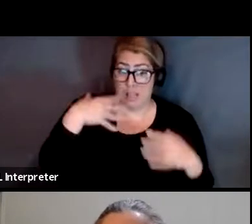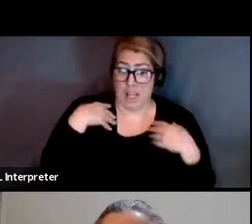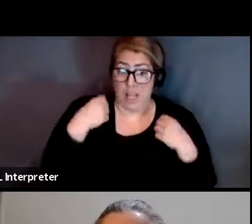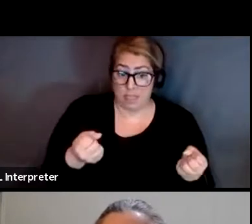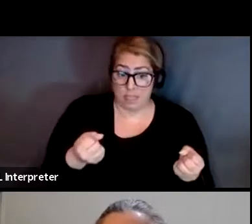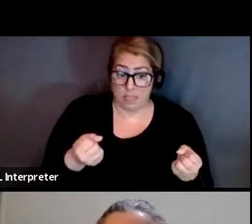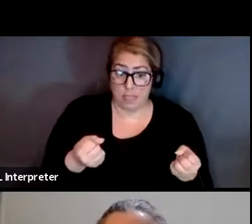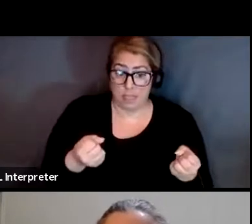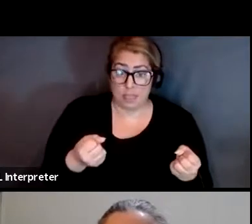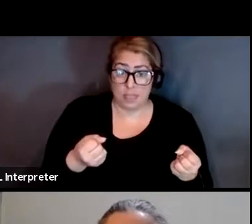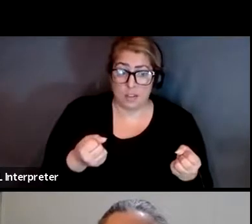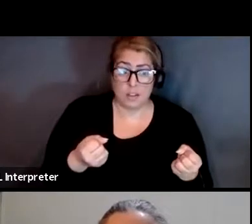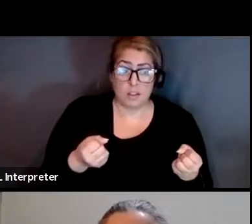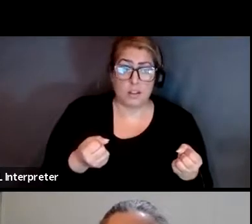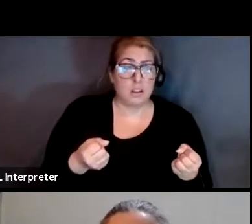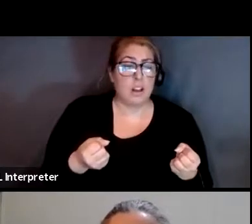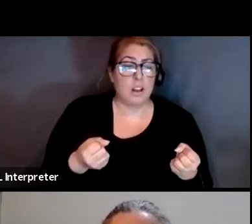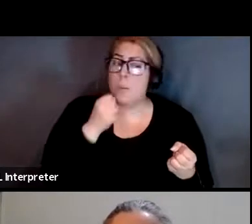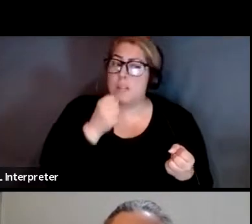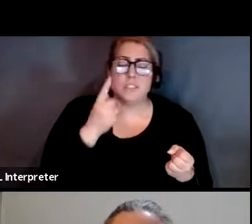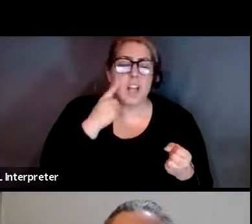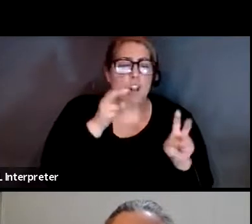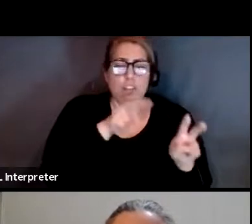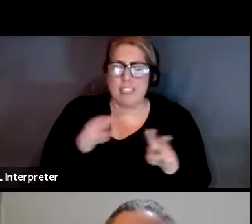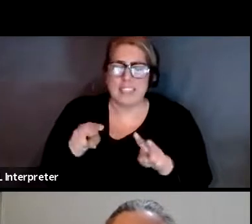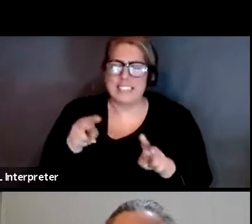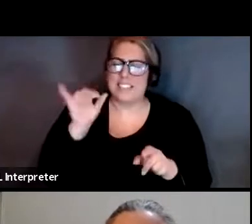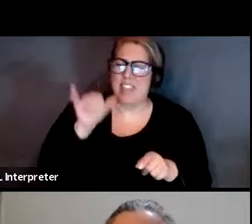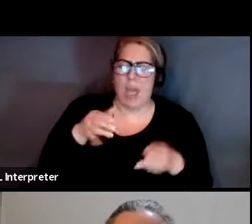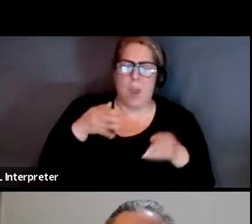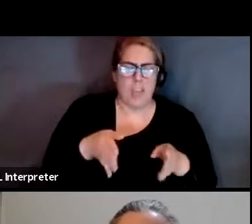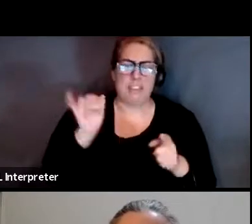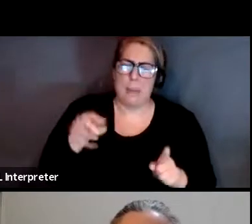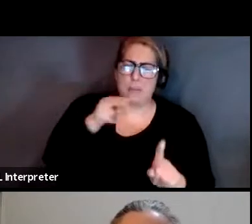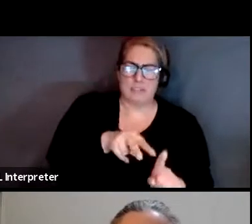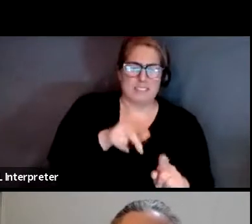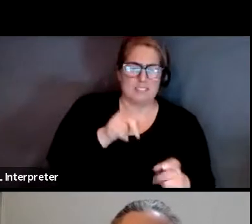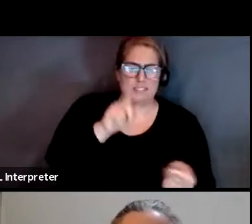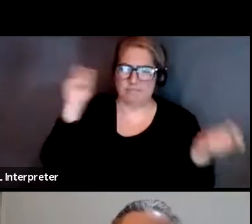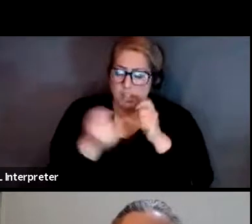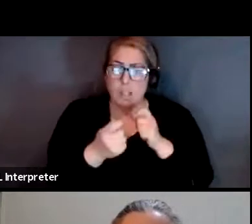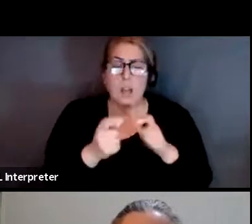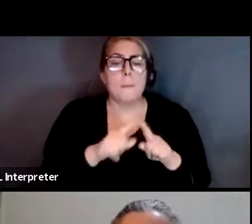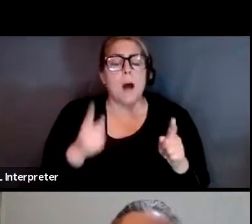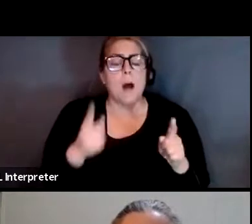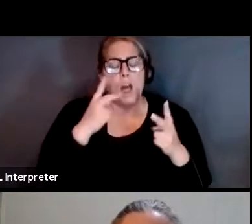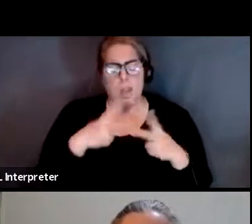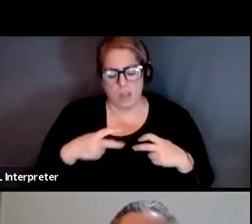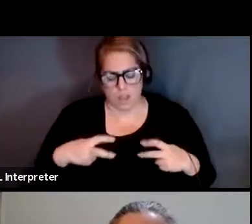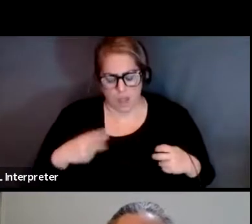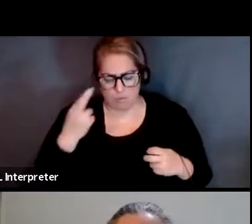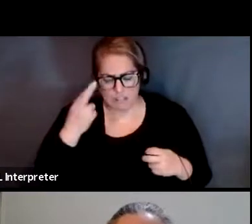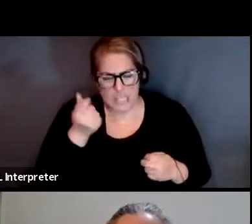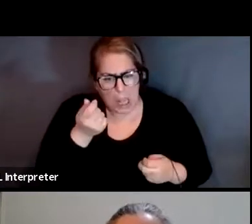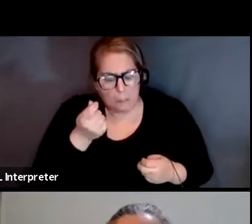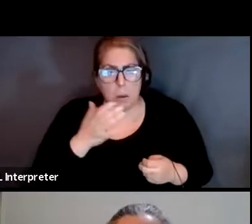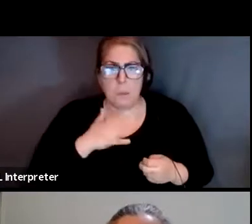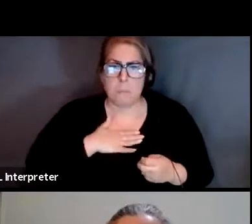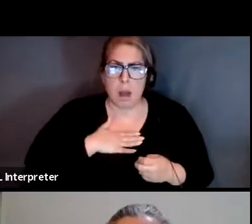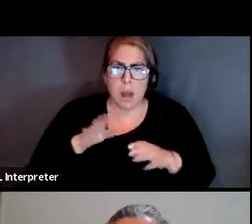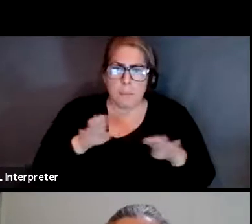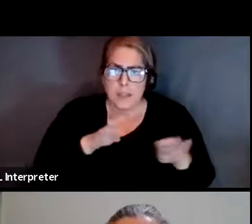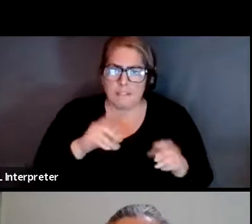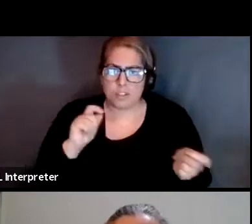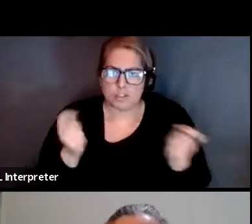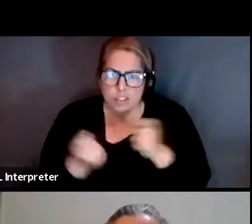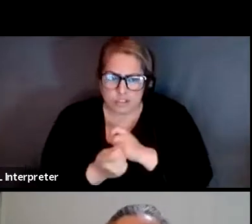looking at things from that perspective, but I did notice that my behavior was changing in terms of me becoming a little